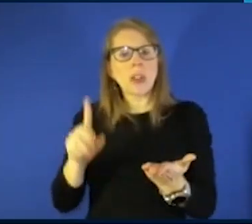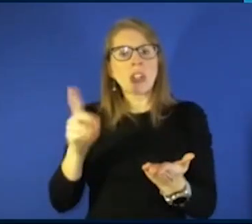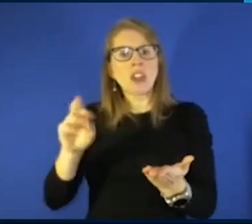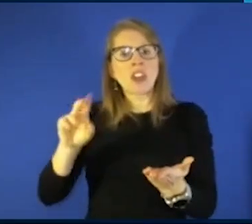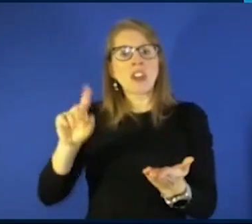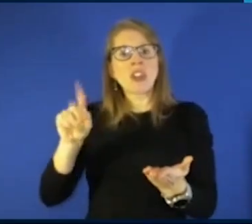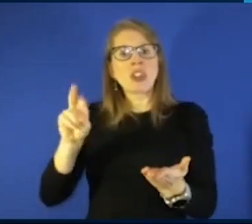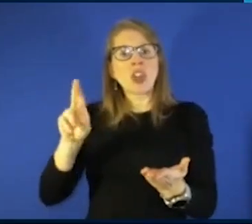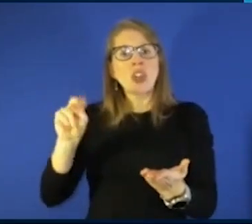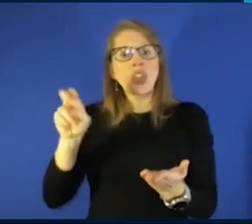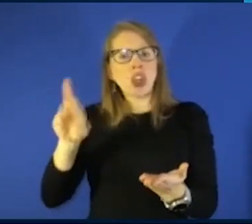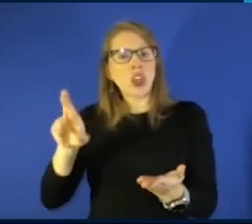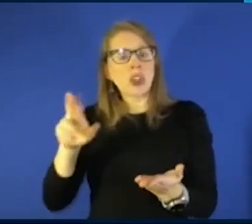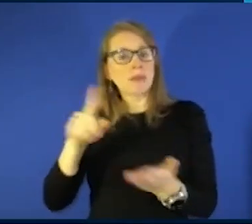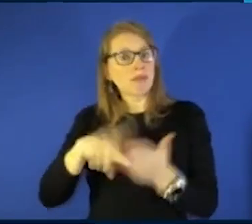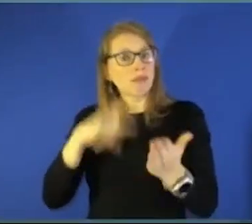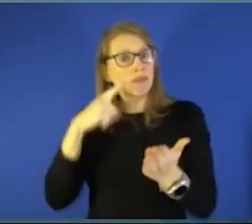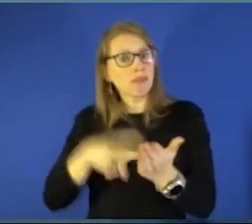seeing?